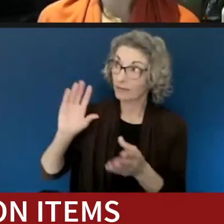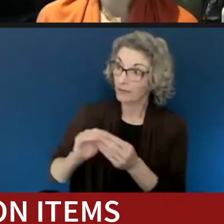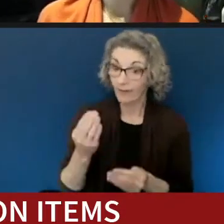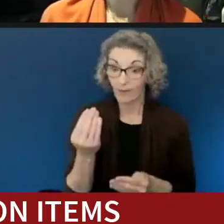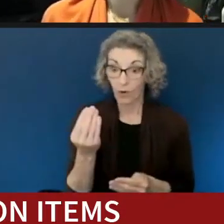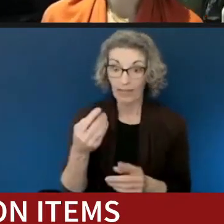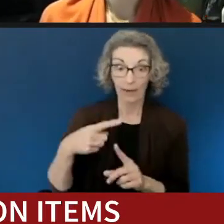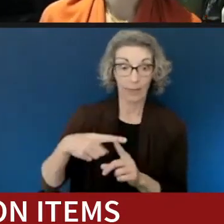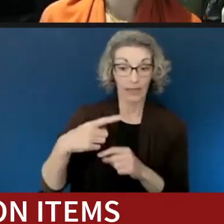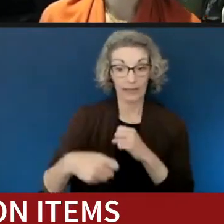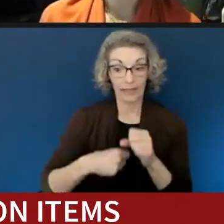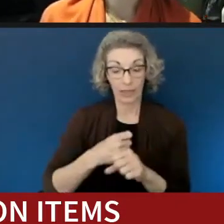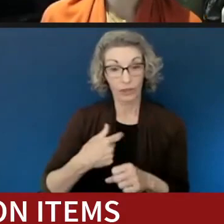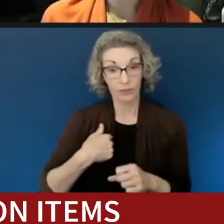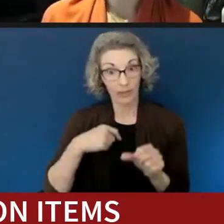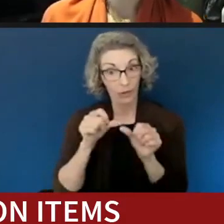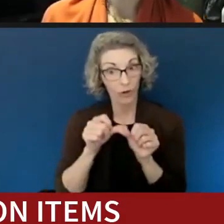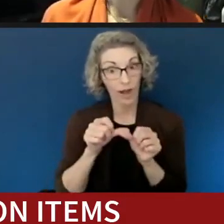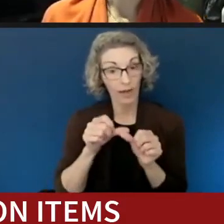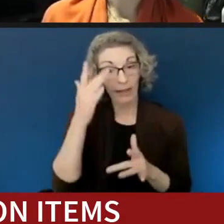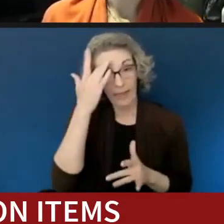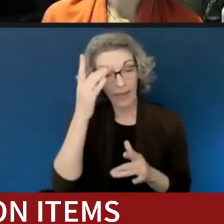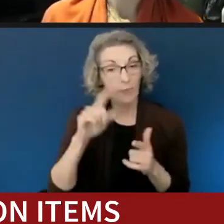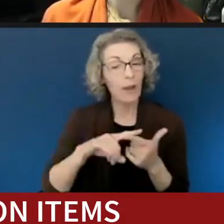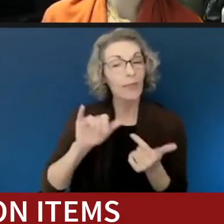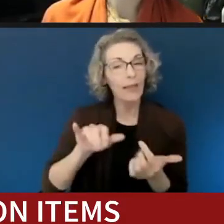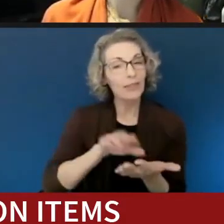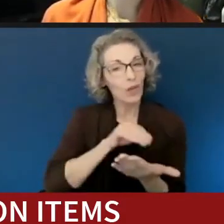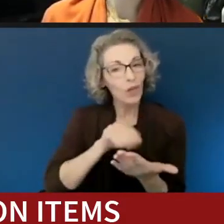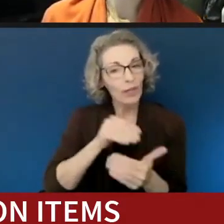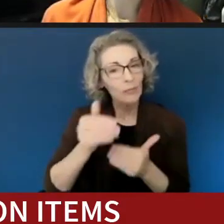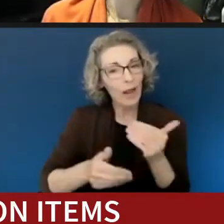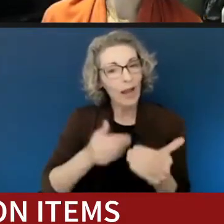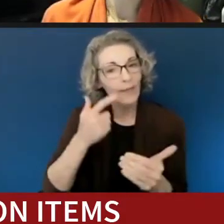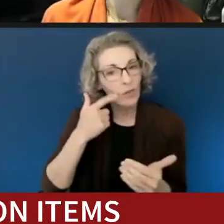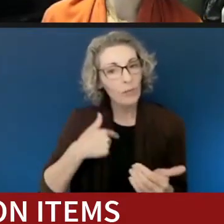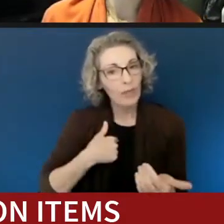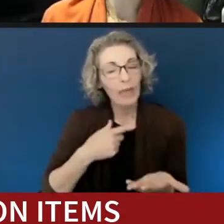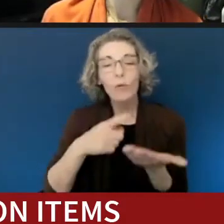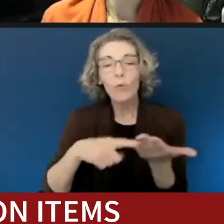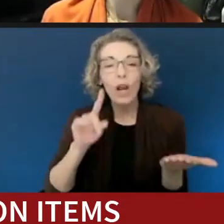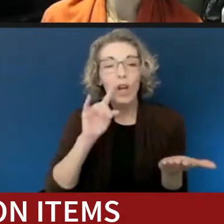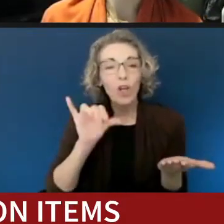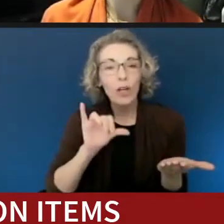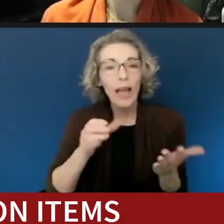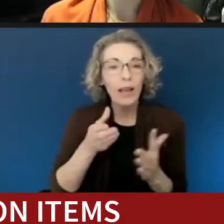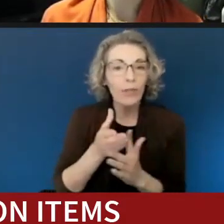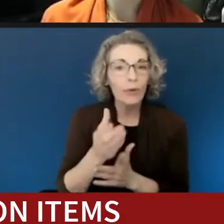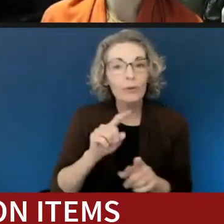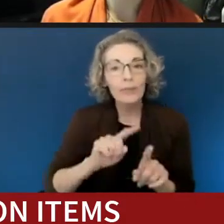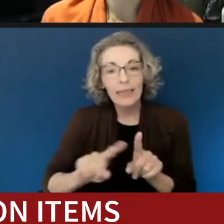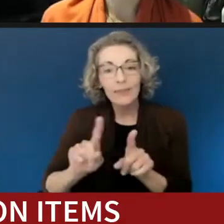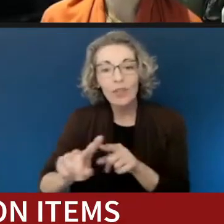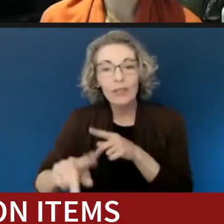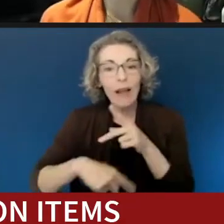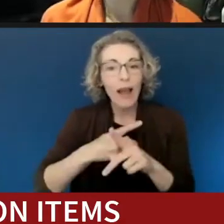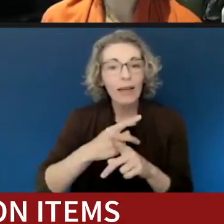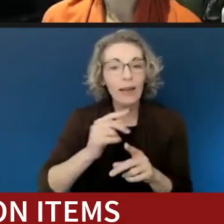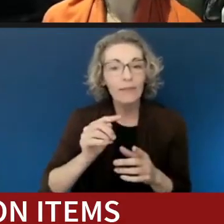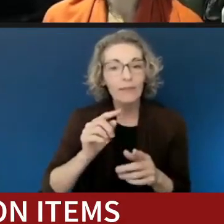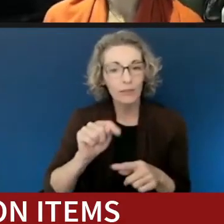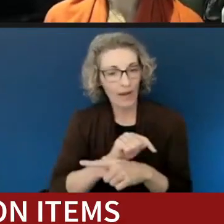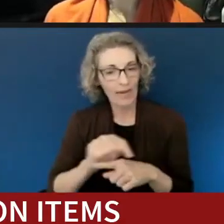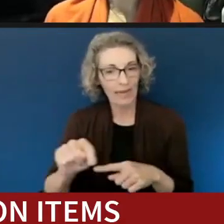it's sort of like a learning process. Like, what does that look like through different stages of training? And I love, especially during